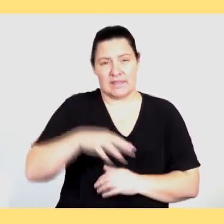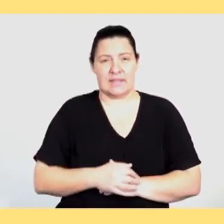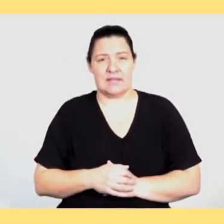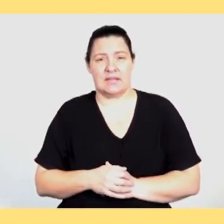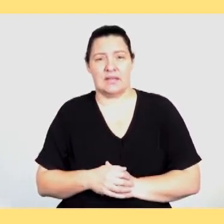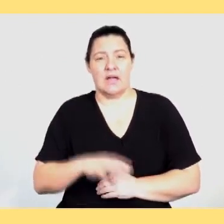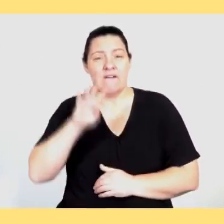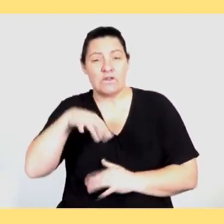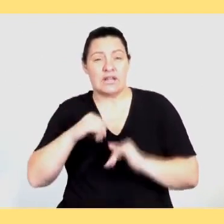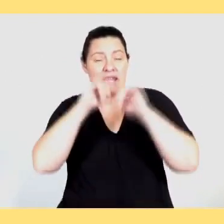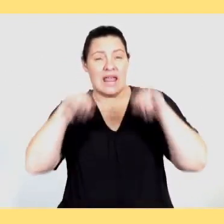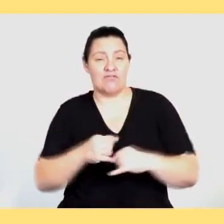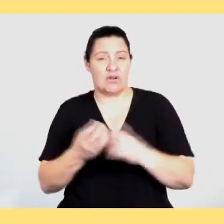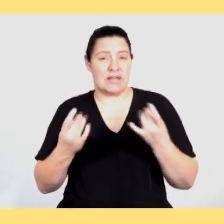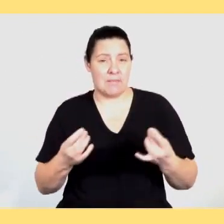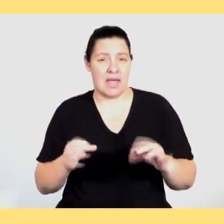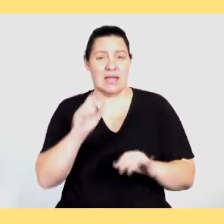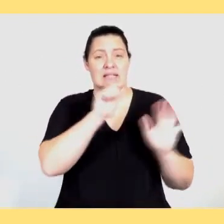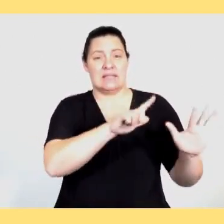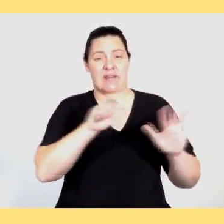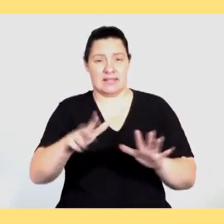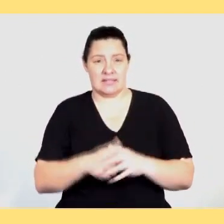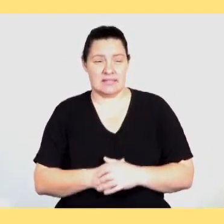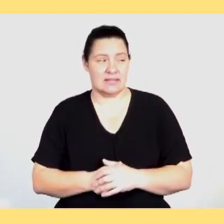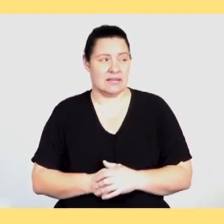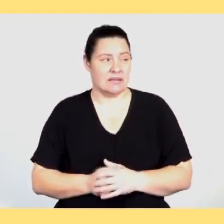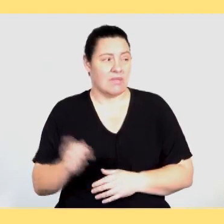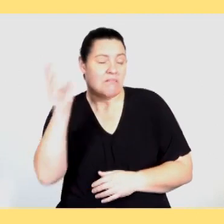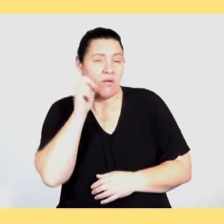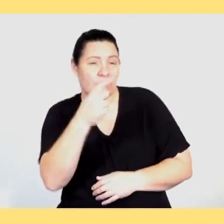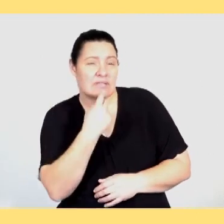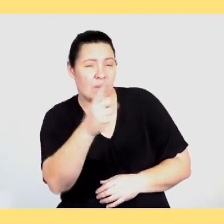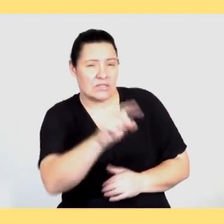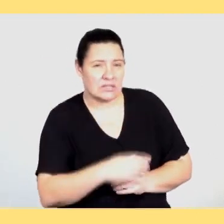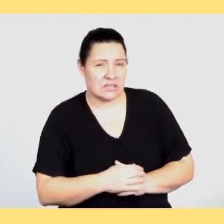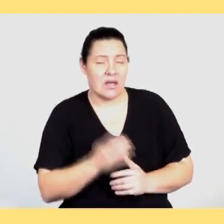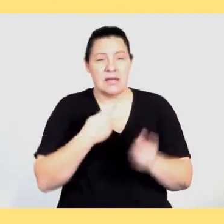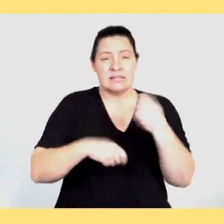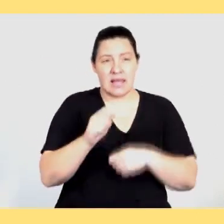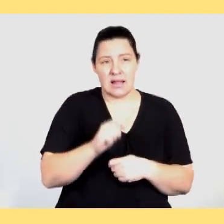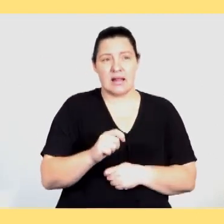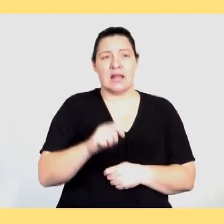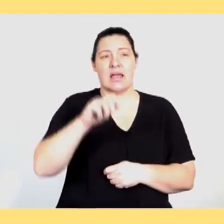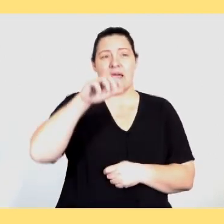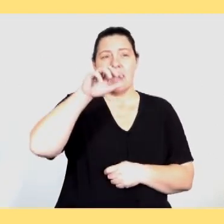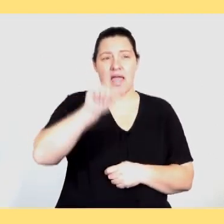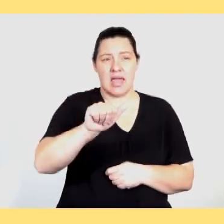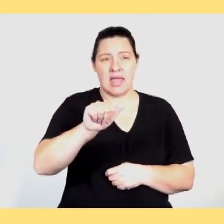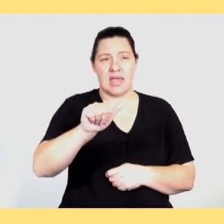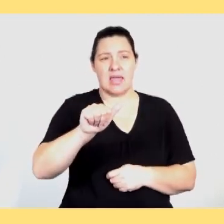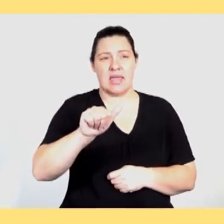On the 14th, invoice number 78. Okay, let's hear what they're saying. We sold goods to